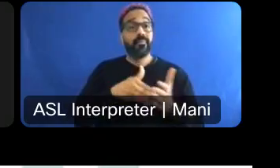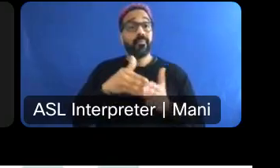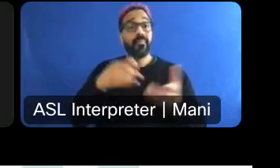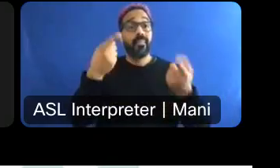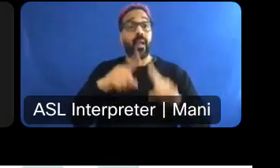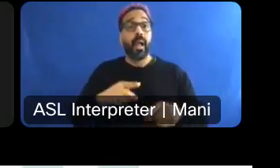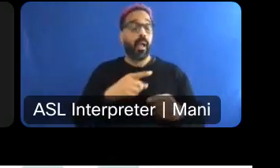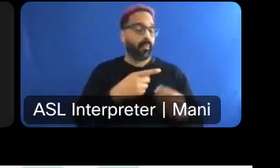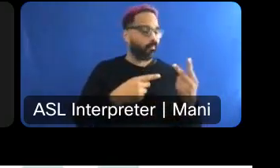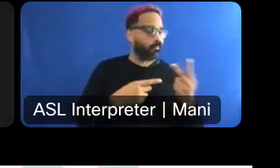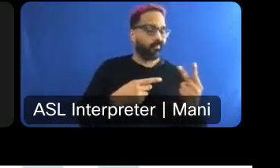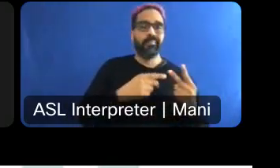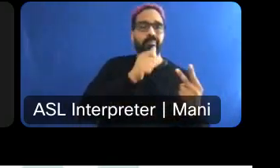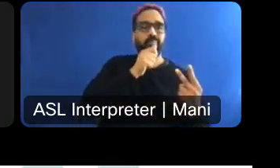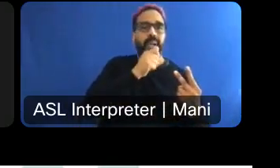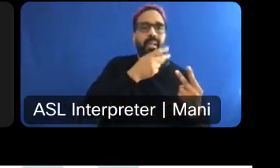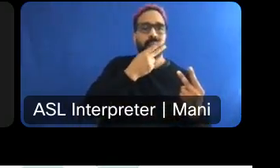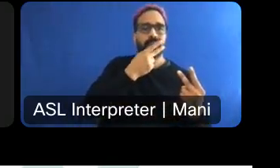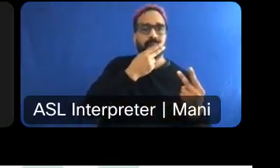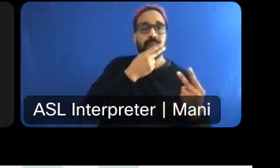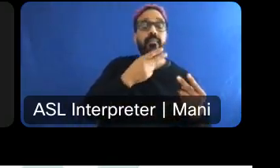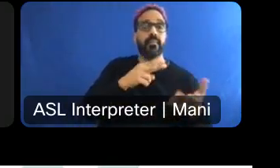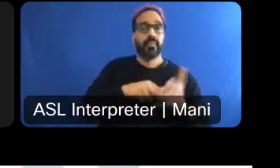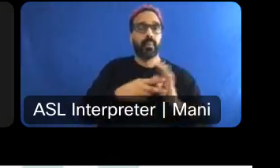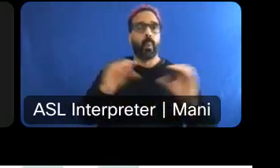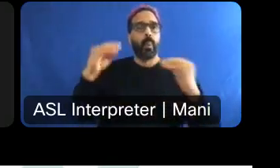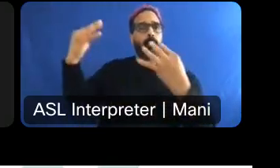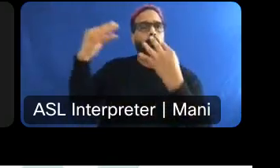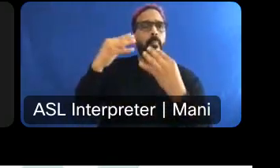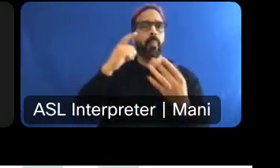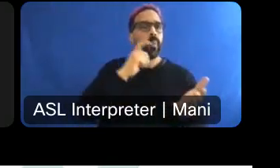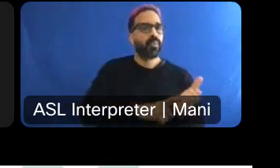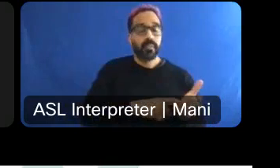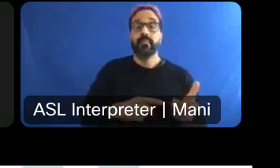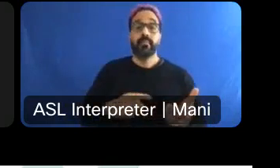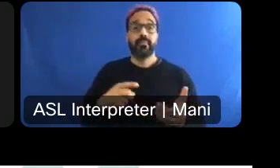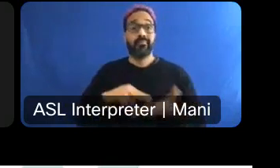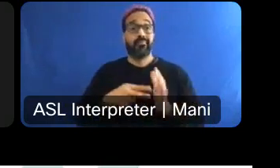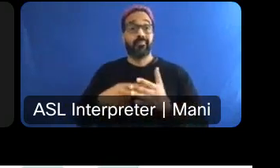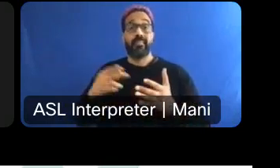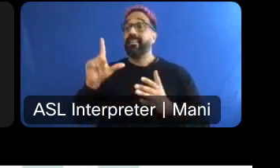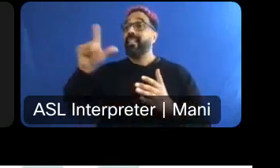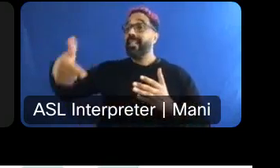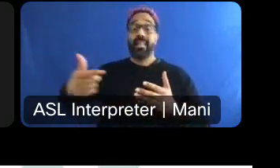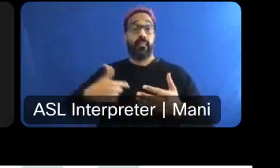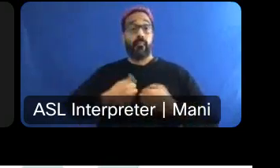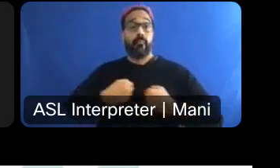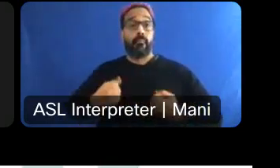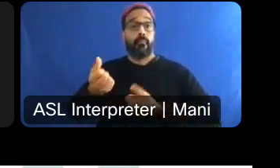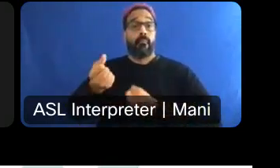in sight, which can cause a survivor to feel like they won't be believed or feel too ashamed to share their experiences.